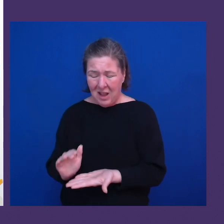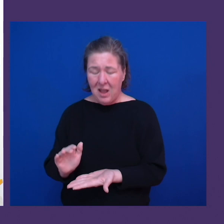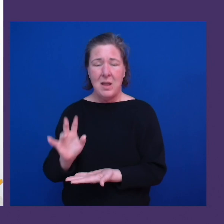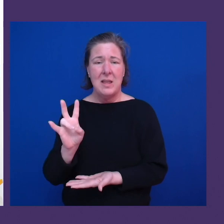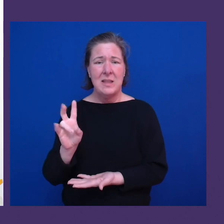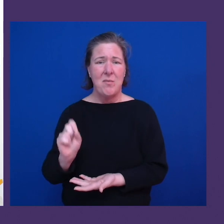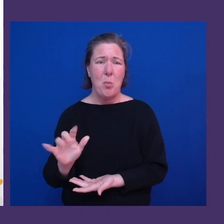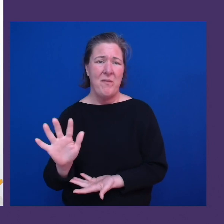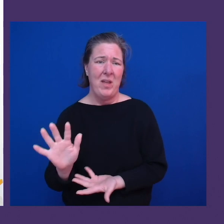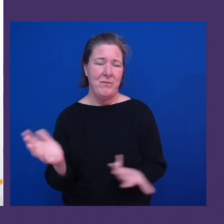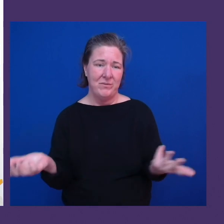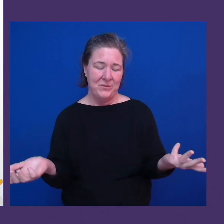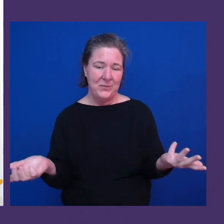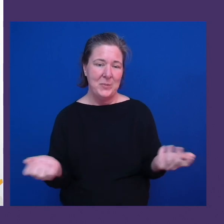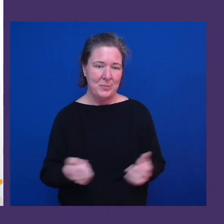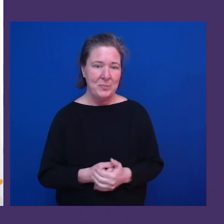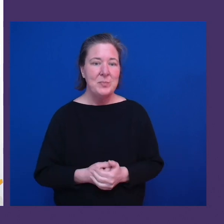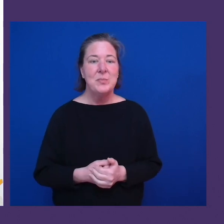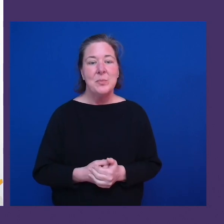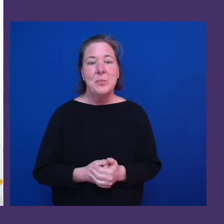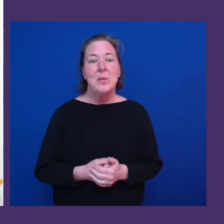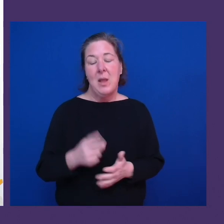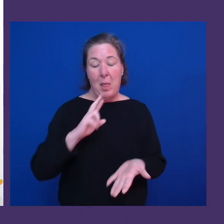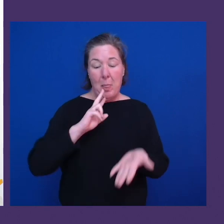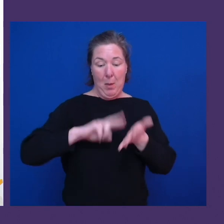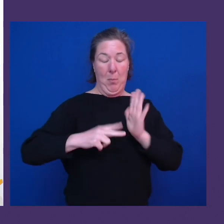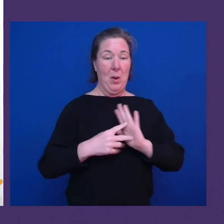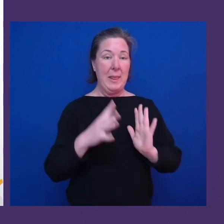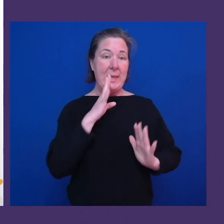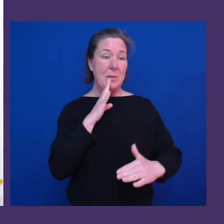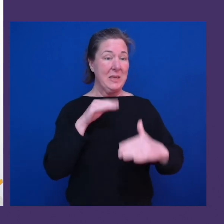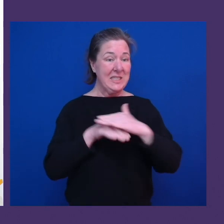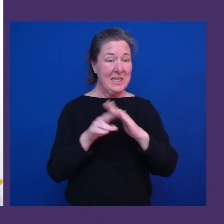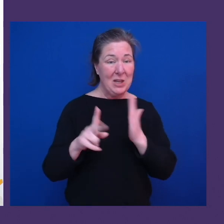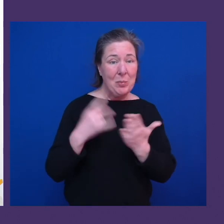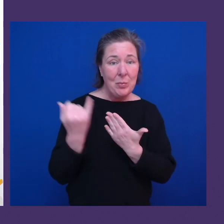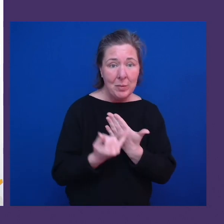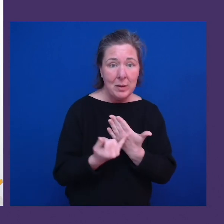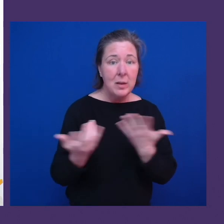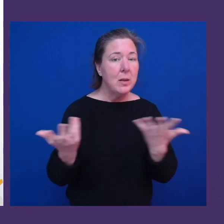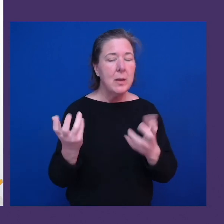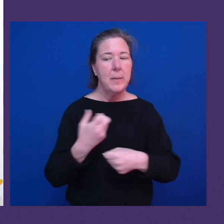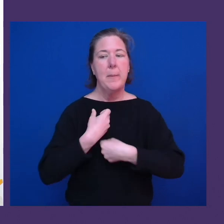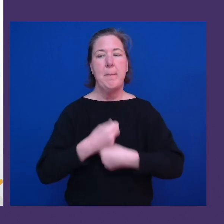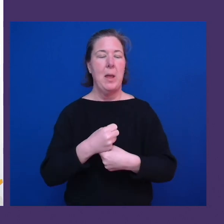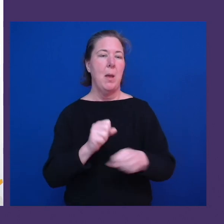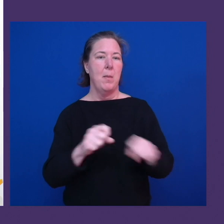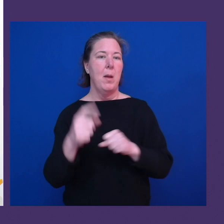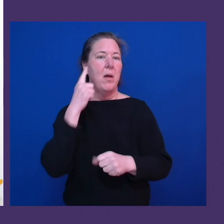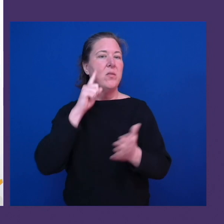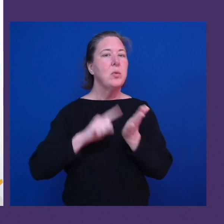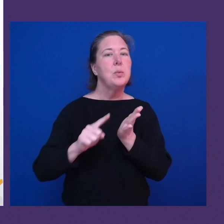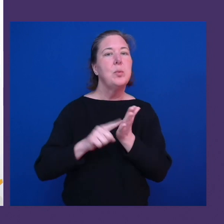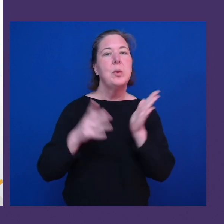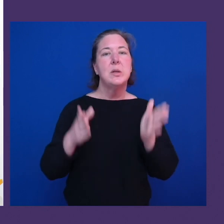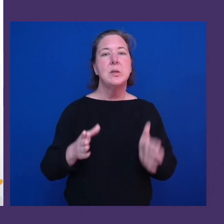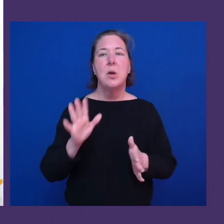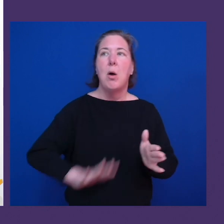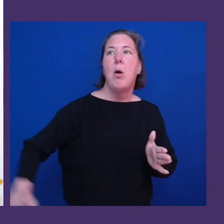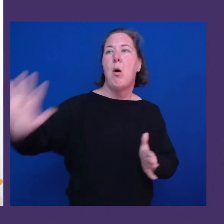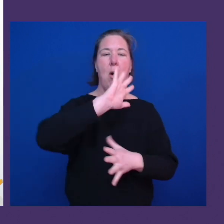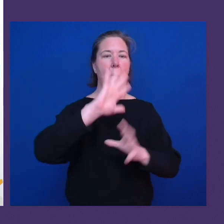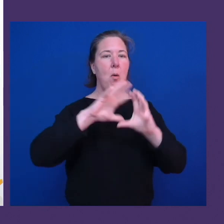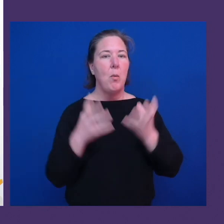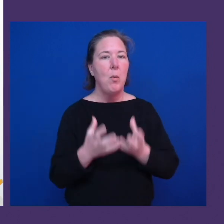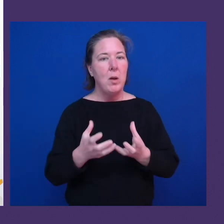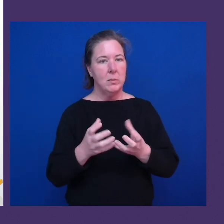7.5. The purpose of the Speech Accessibility Project is to make it possible for researchers all over the world to create ASR